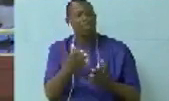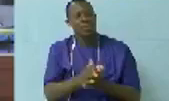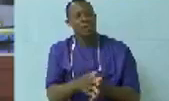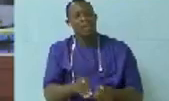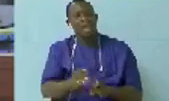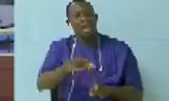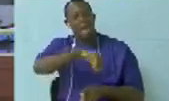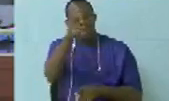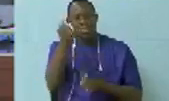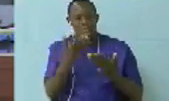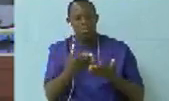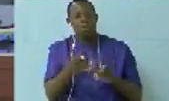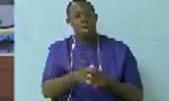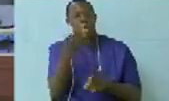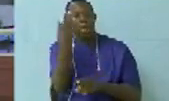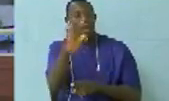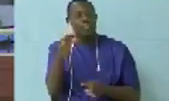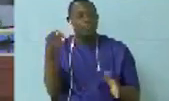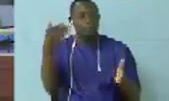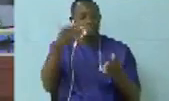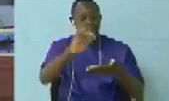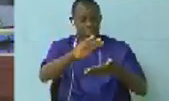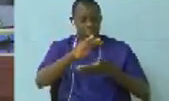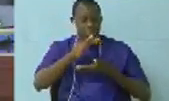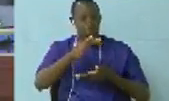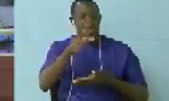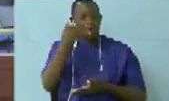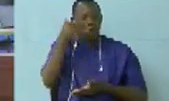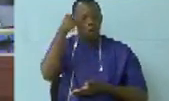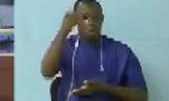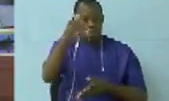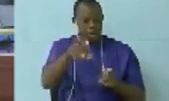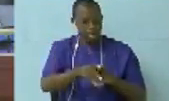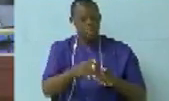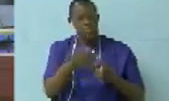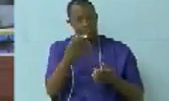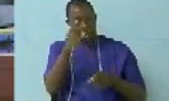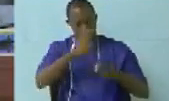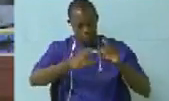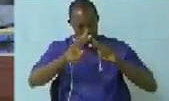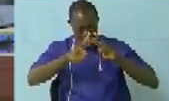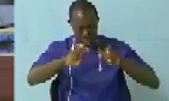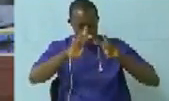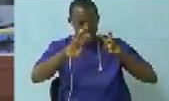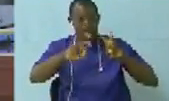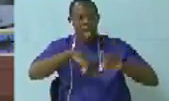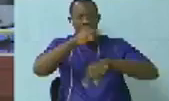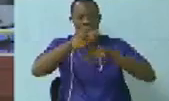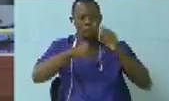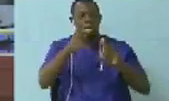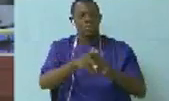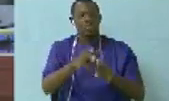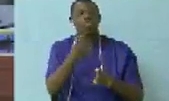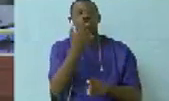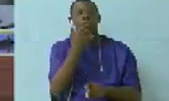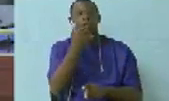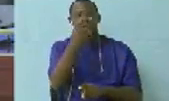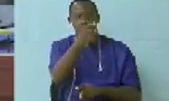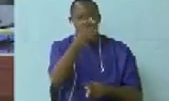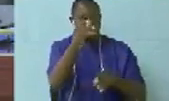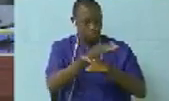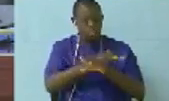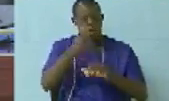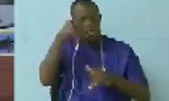And when we receive the call records, we will check the details, the numbers you have